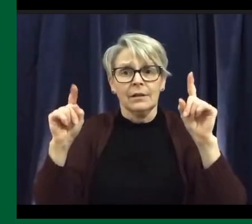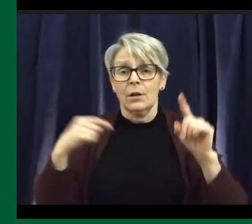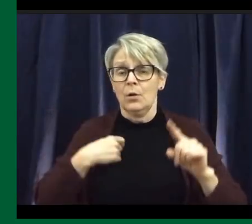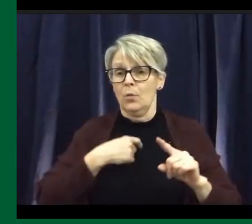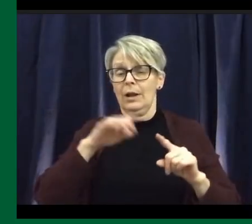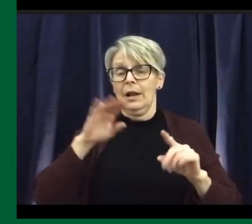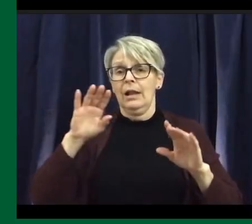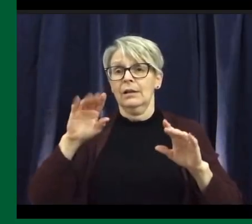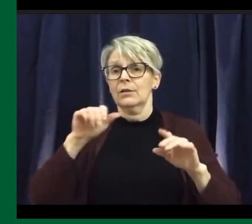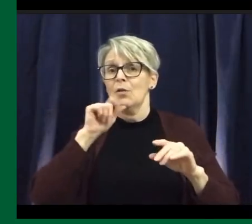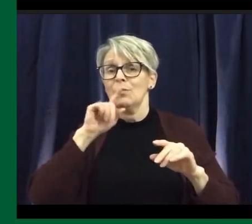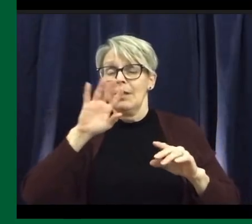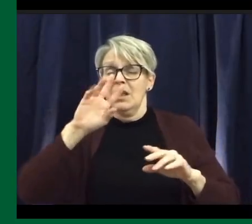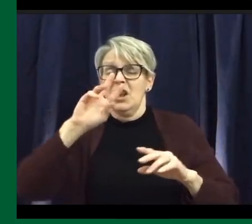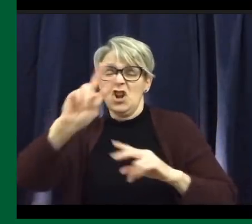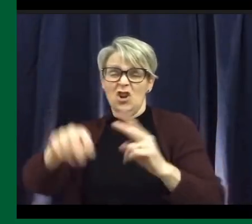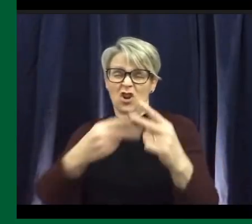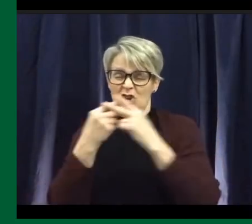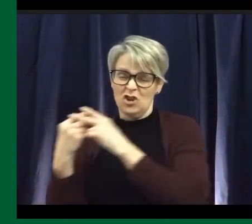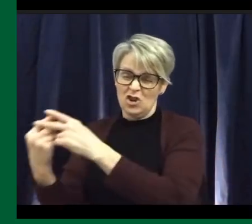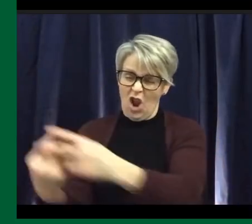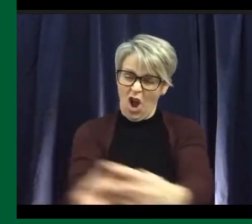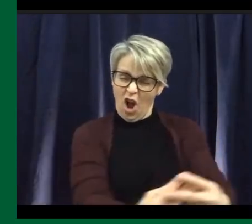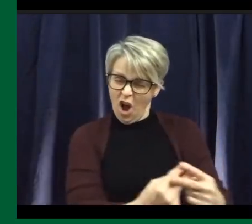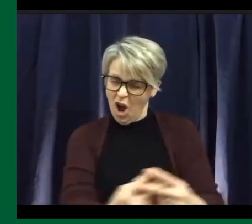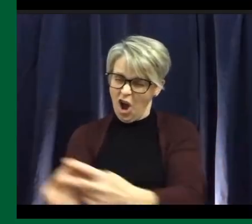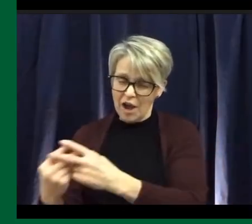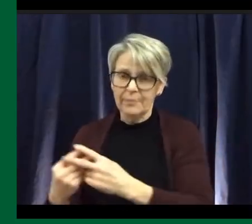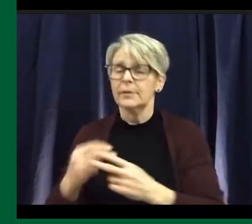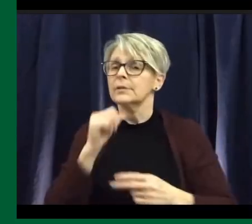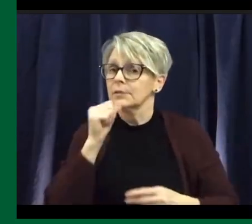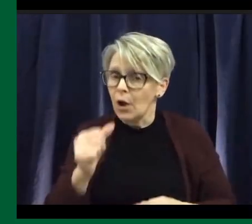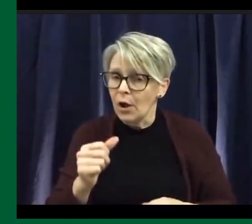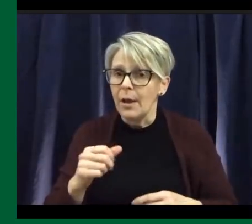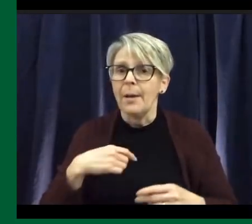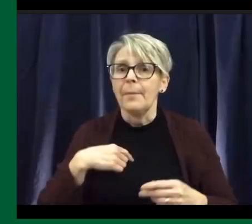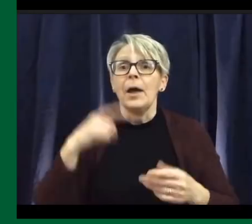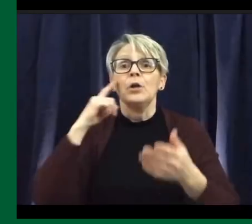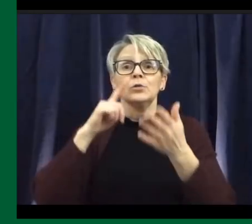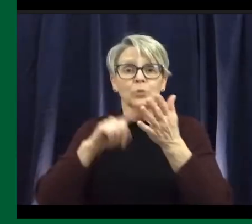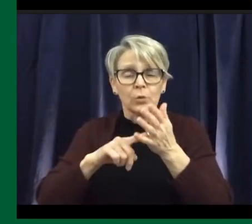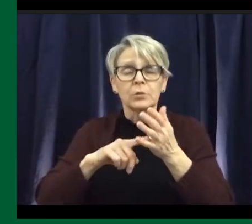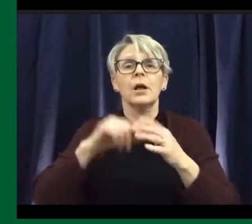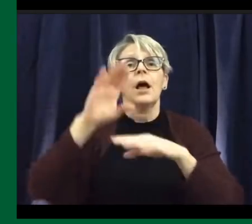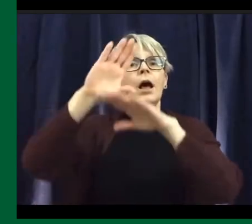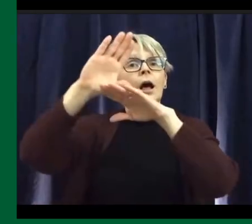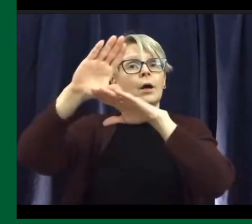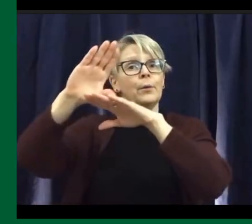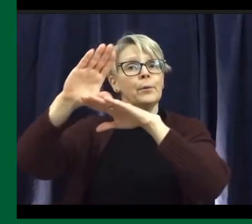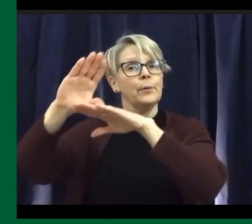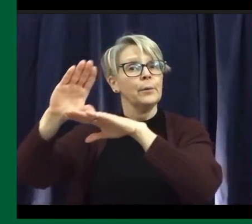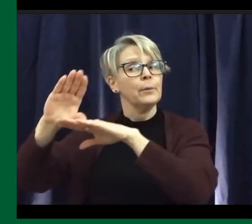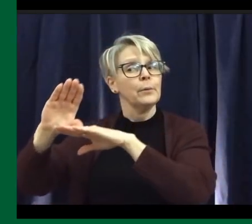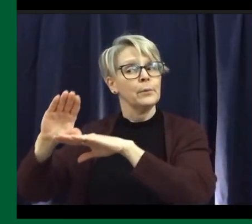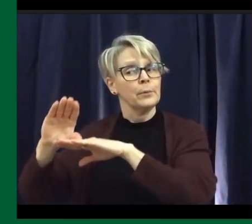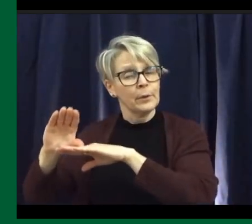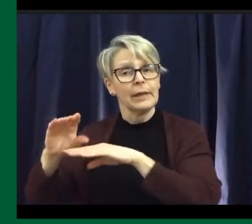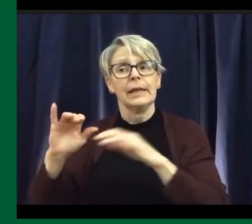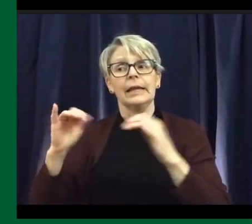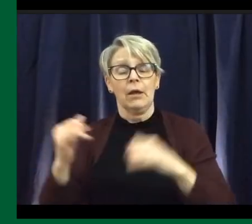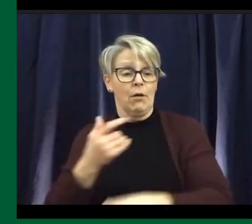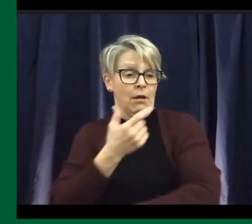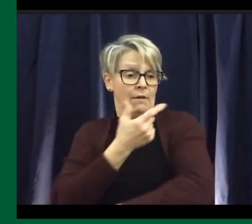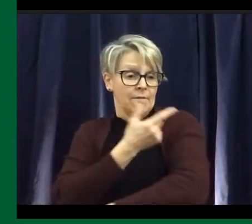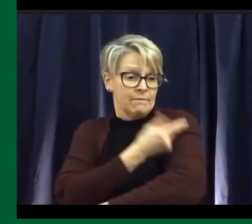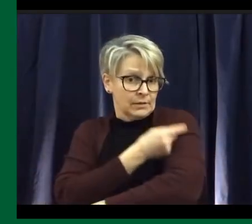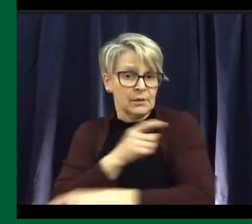but despite not having to go in lockdown, we have seen our case numbers coming down. And now with vaccine uptake in long-term care, personal care home, we